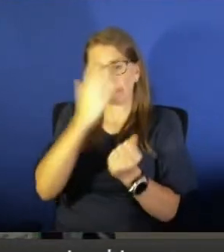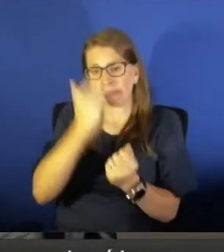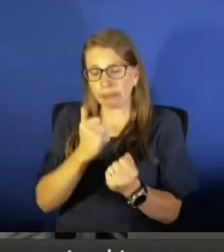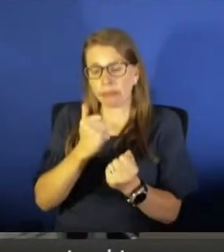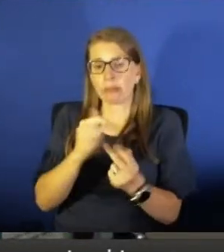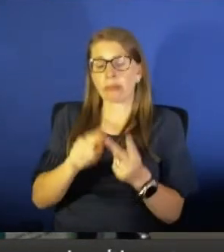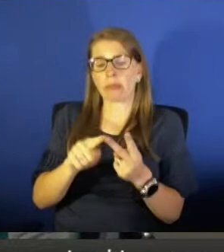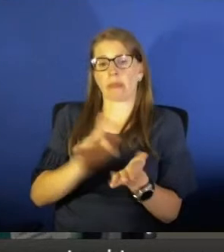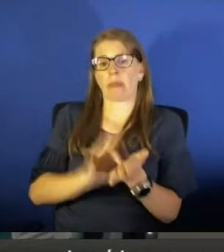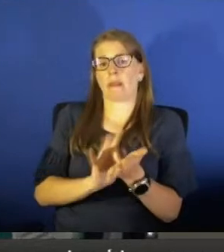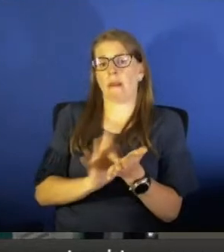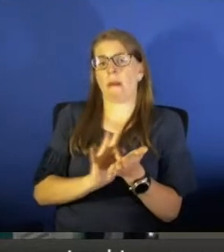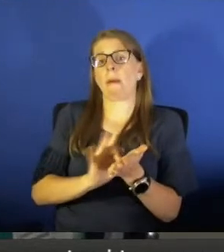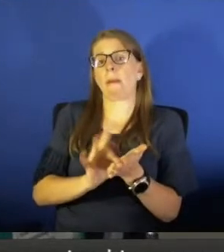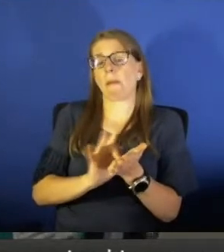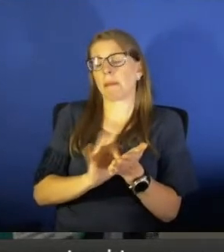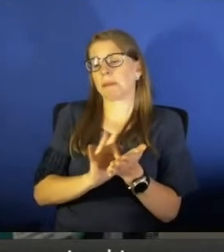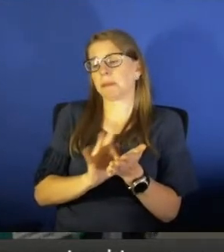medical,